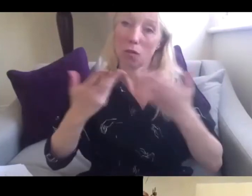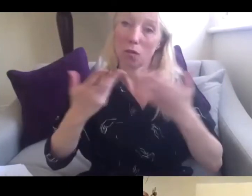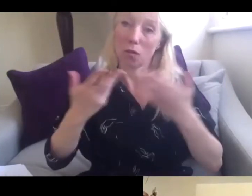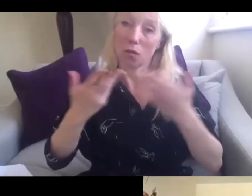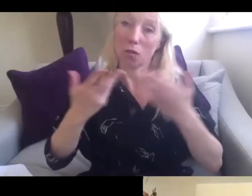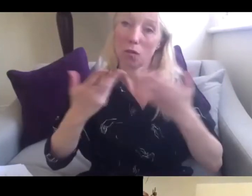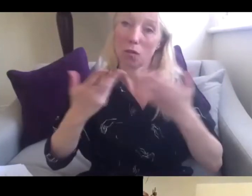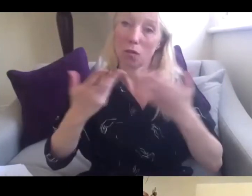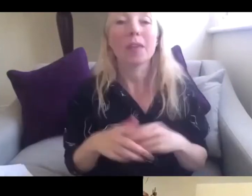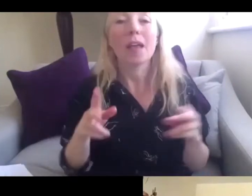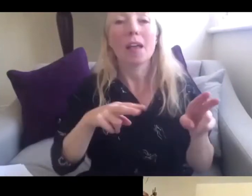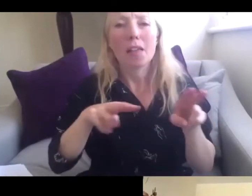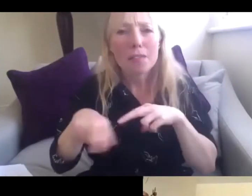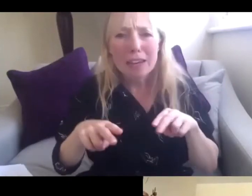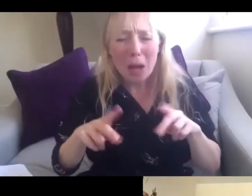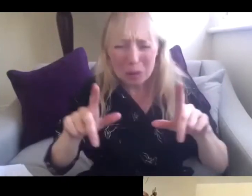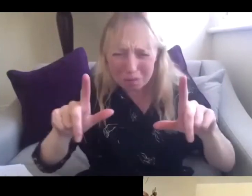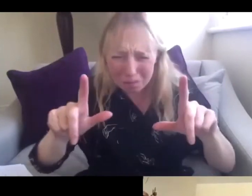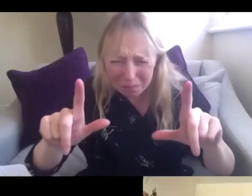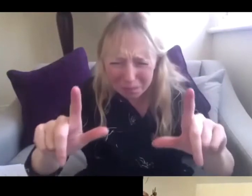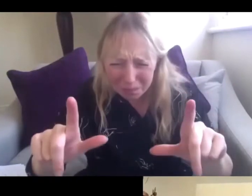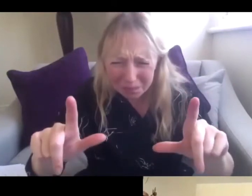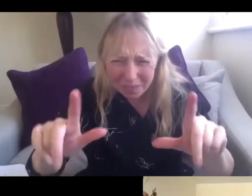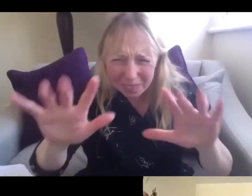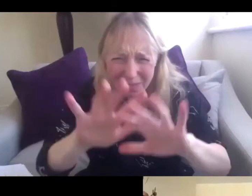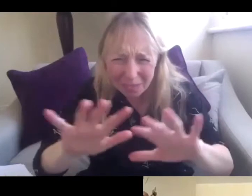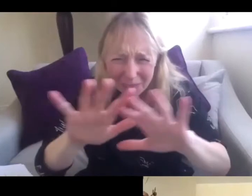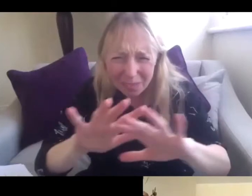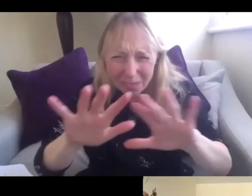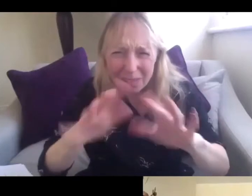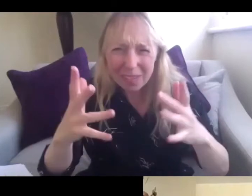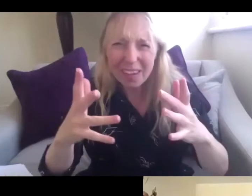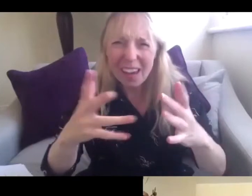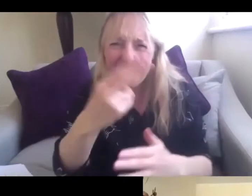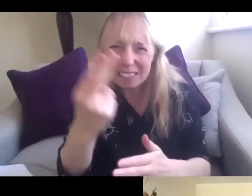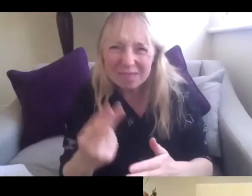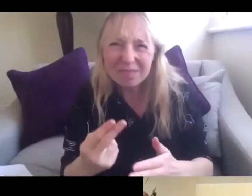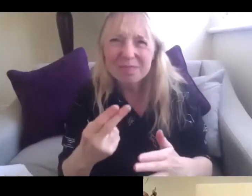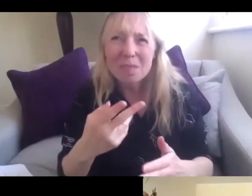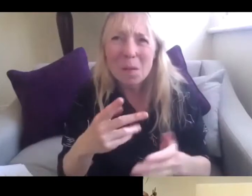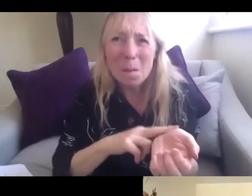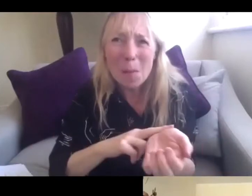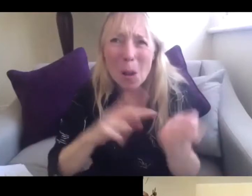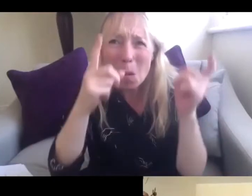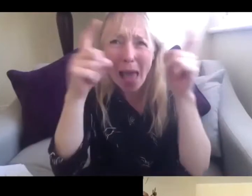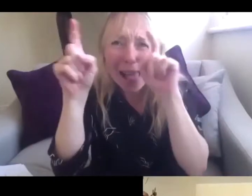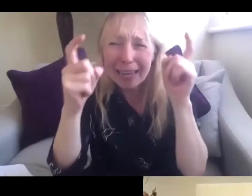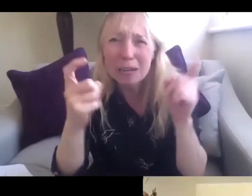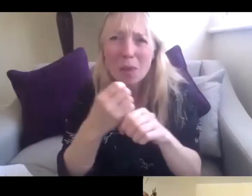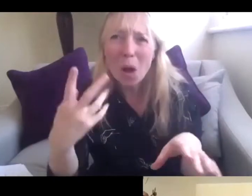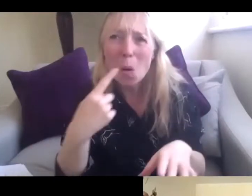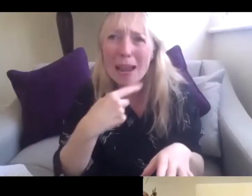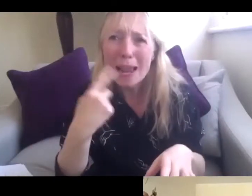The video is small and pixelated. An animated blue alien with lips of gold, fucking a